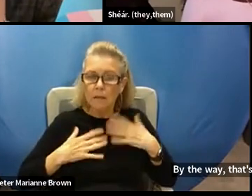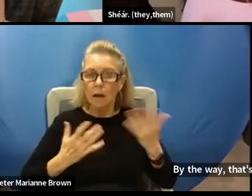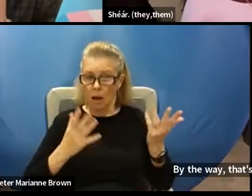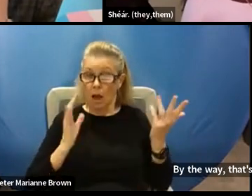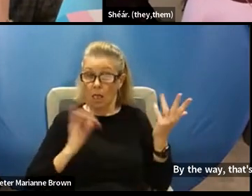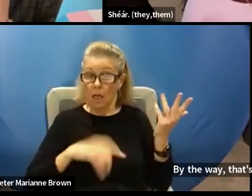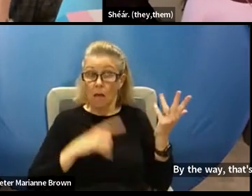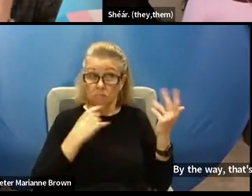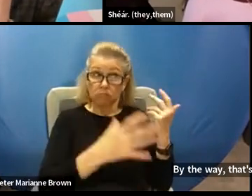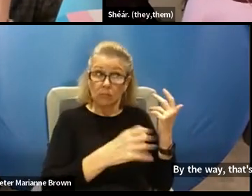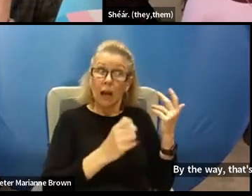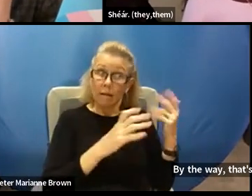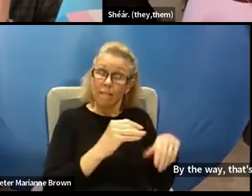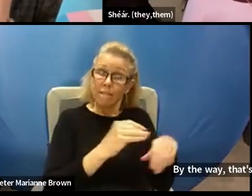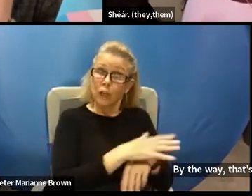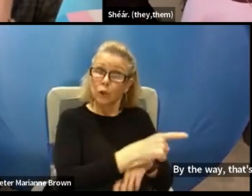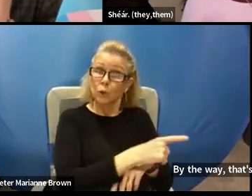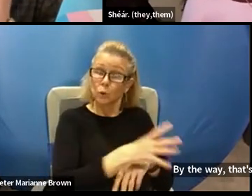and me.